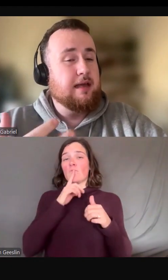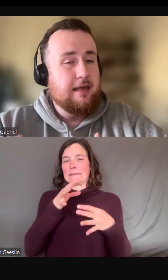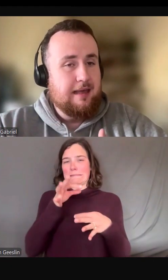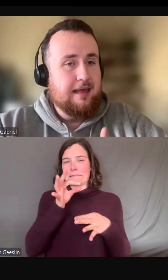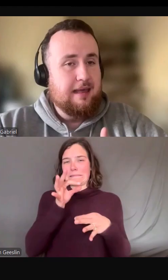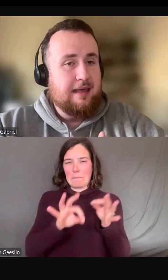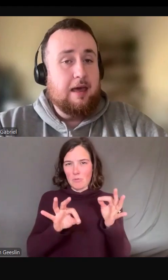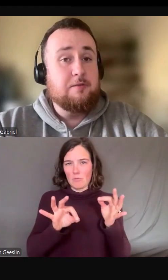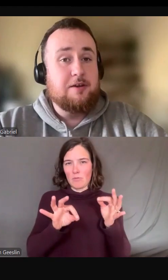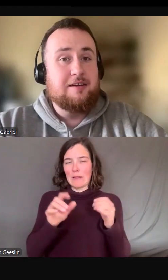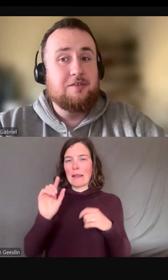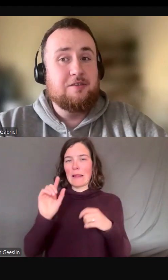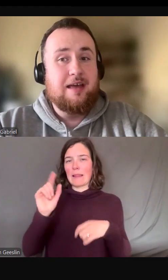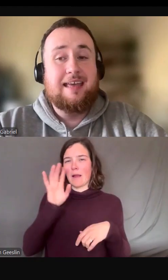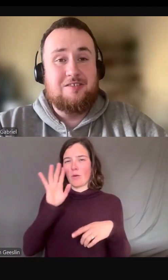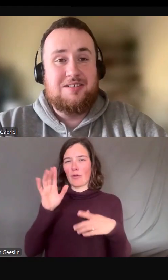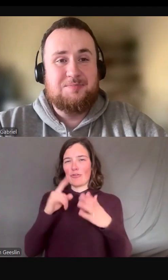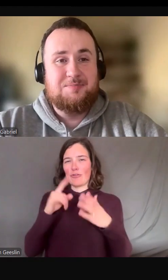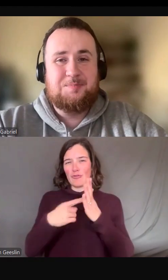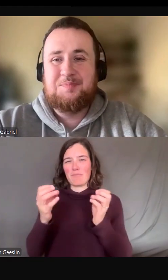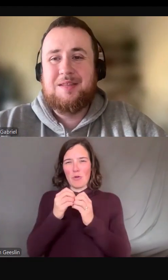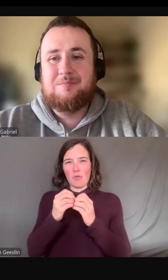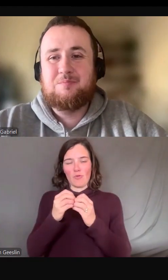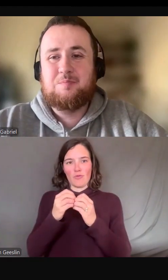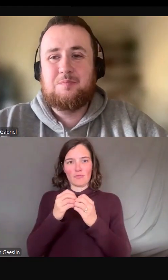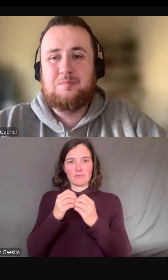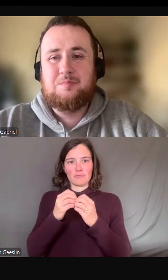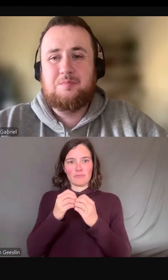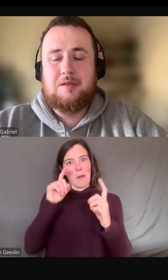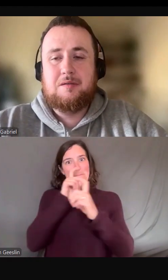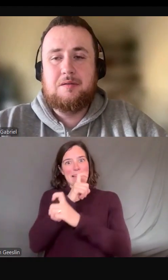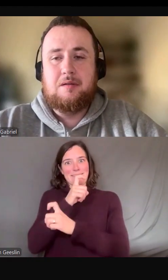the heavier hitters.